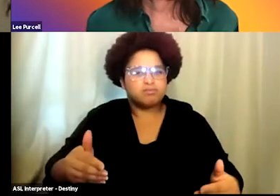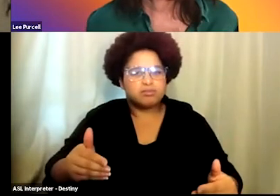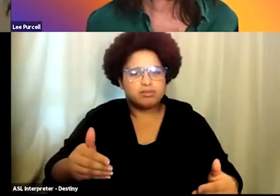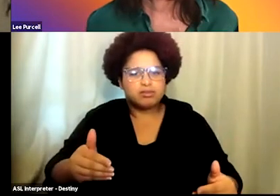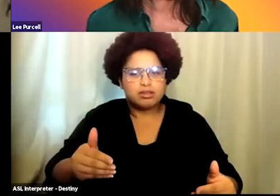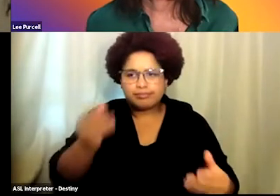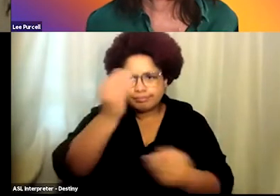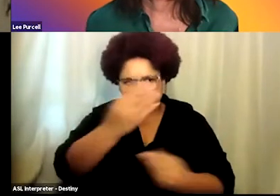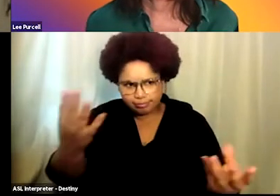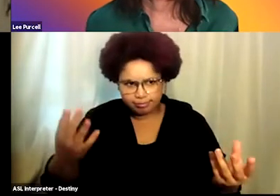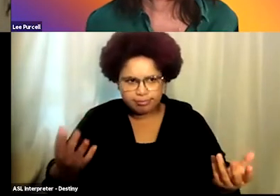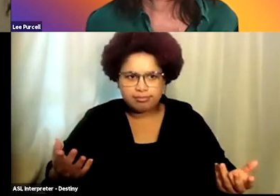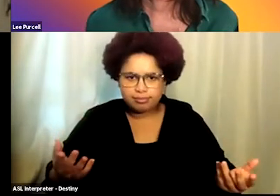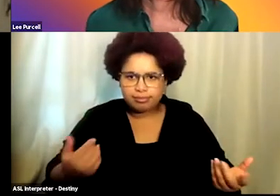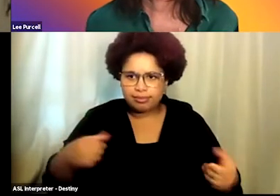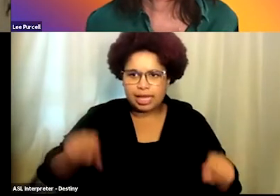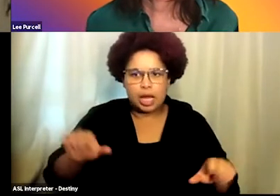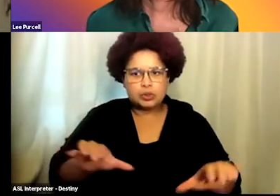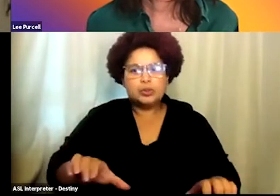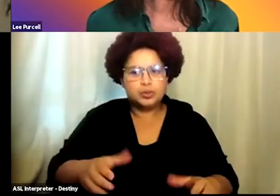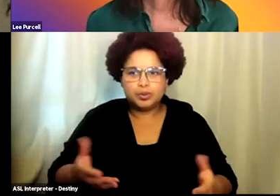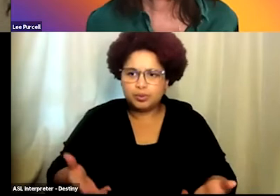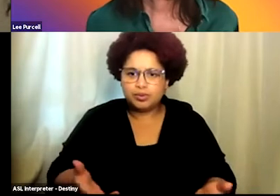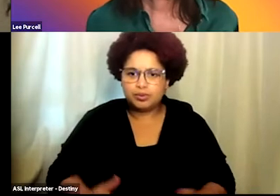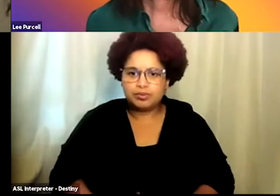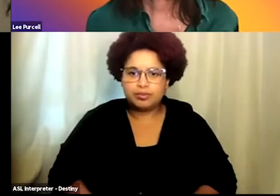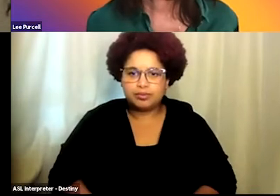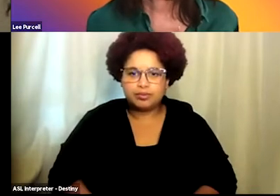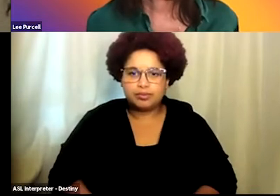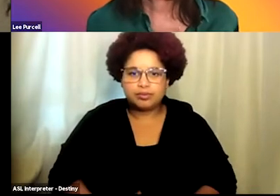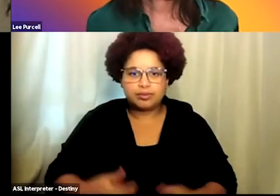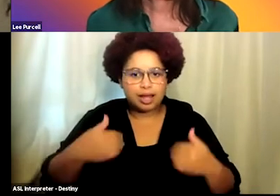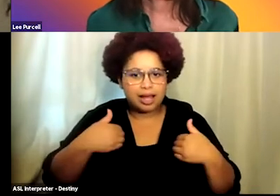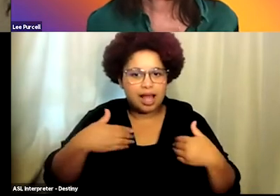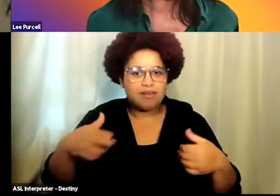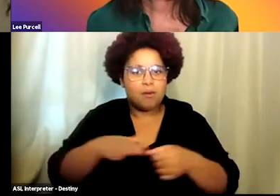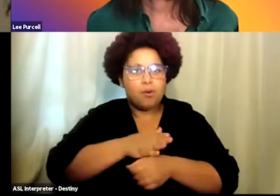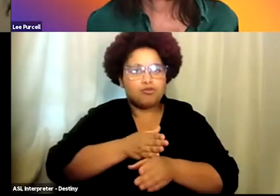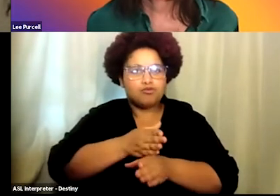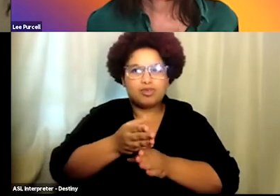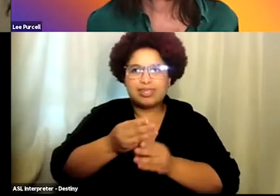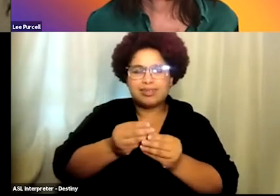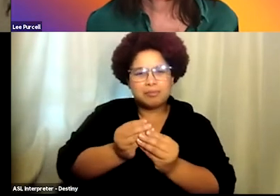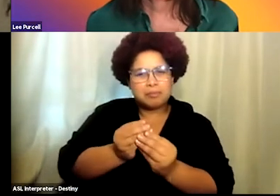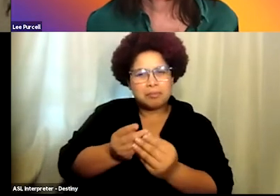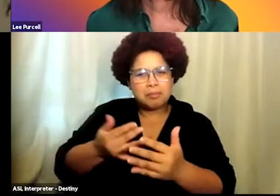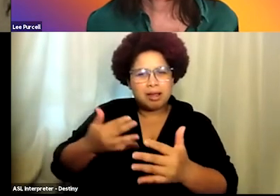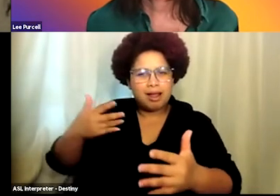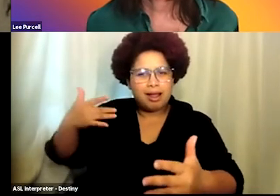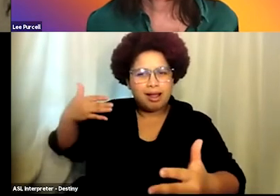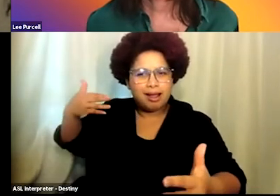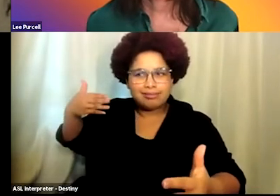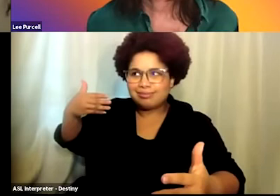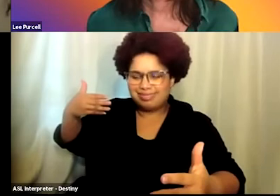people know what we are capable of doing. I have a whole career behind me of knowledge